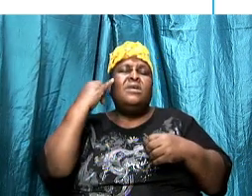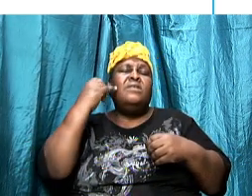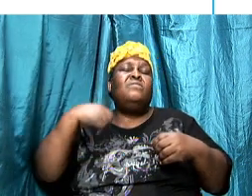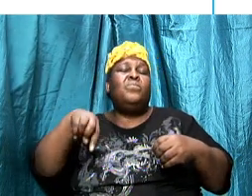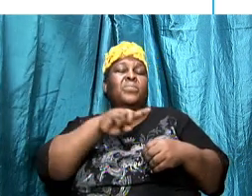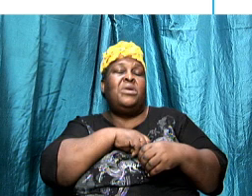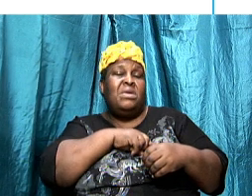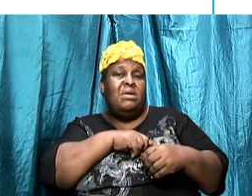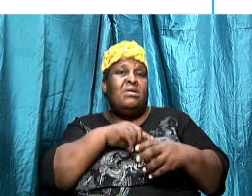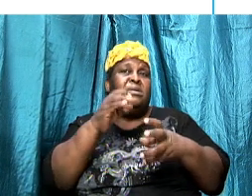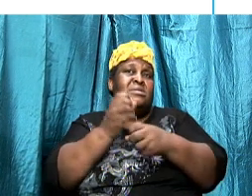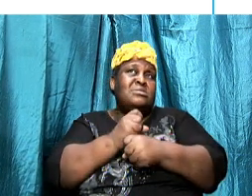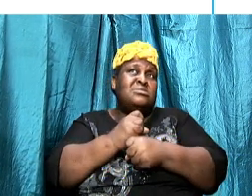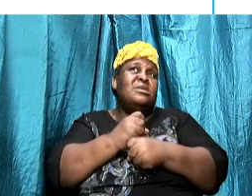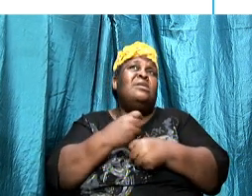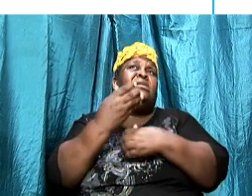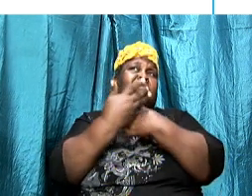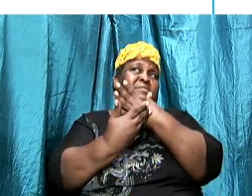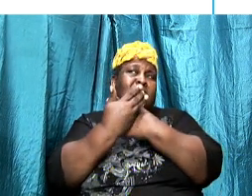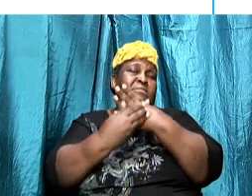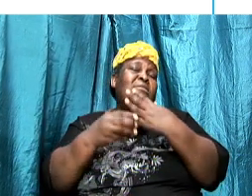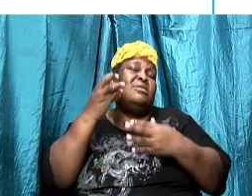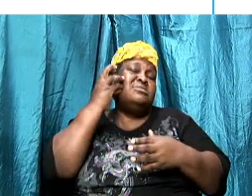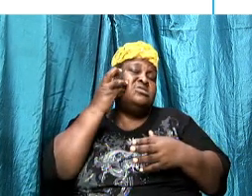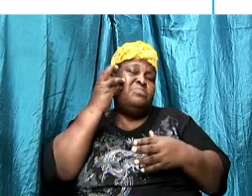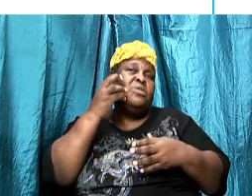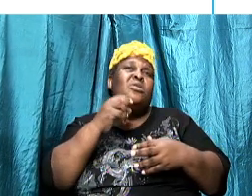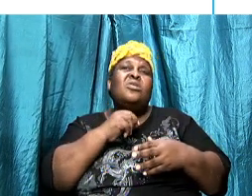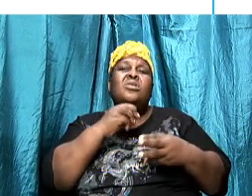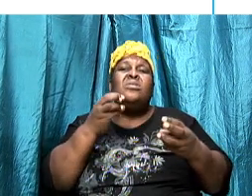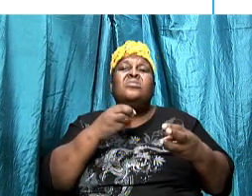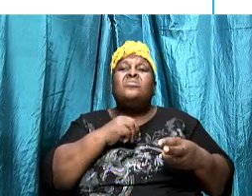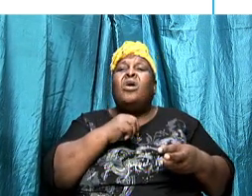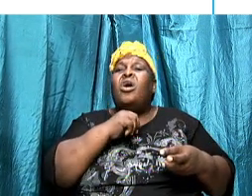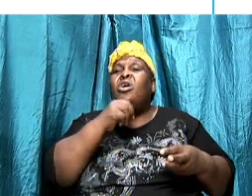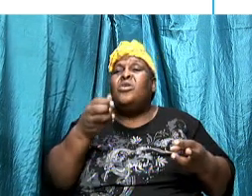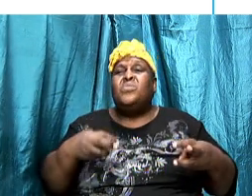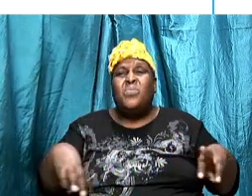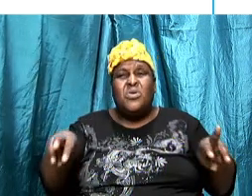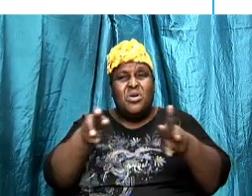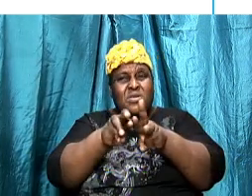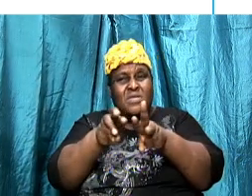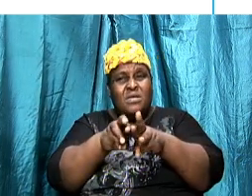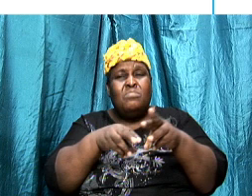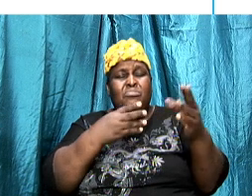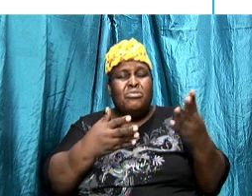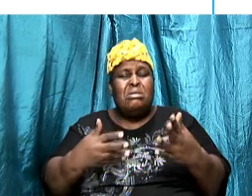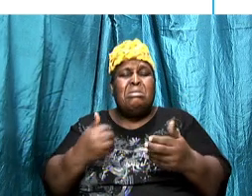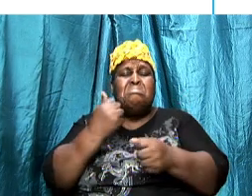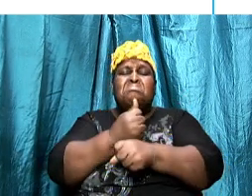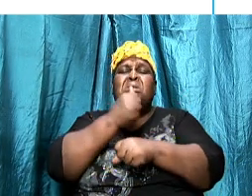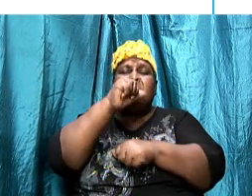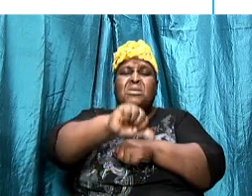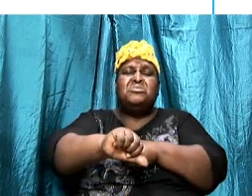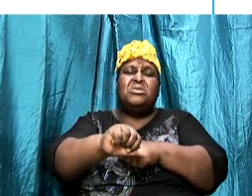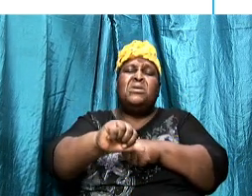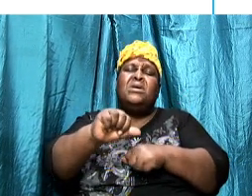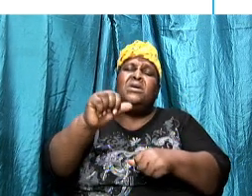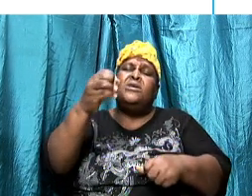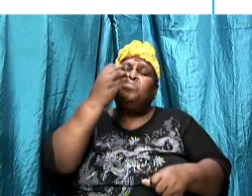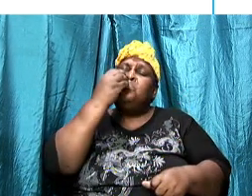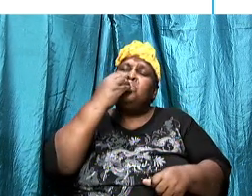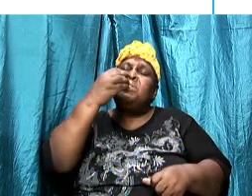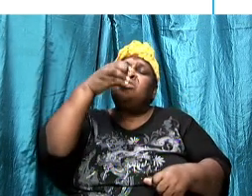unworthily, then we would be bringing damnation, or we'll be eating and drinking